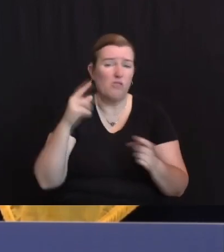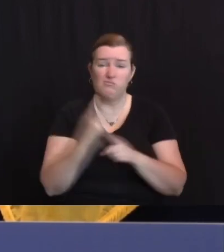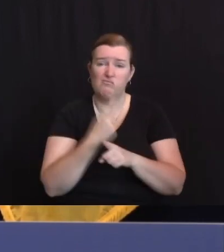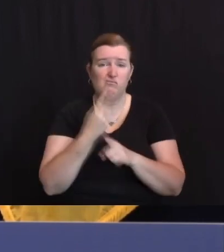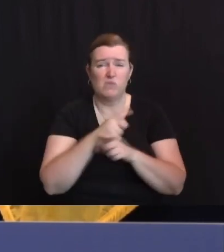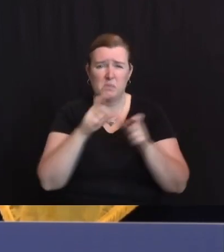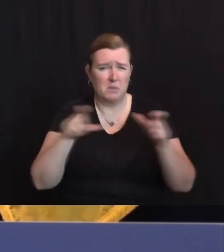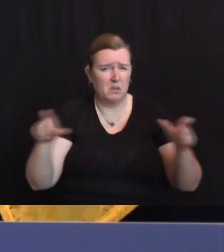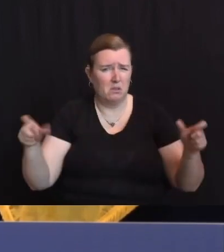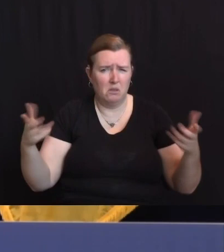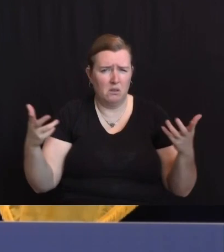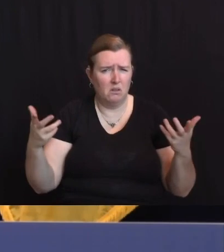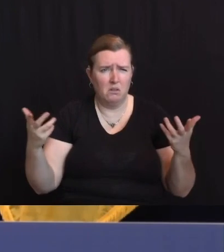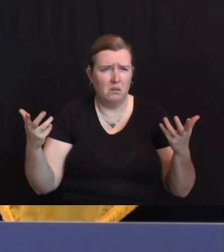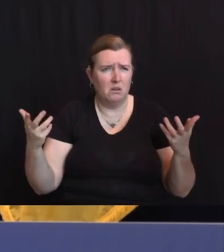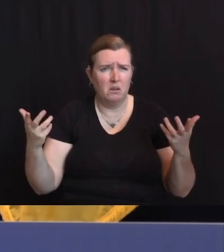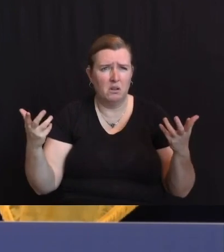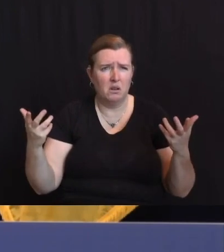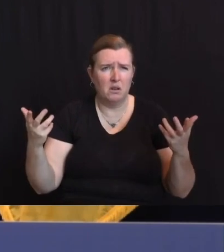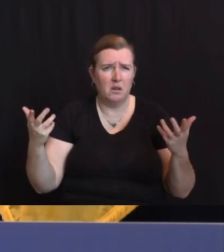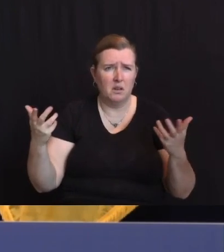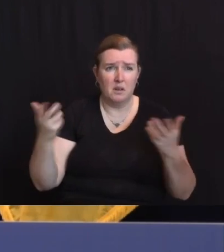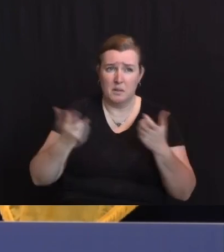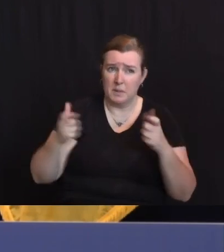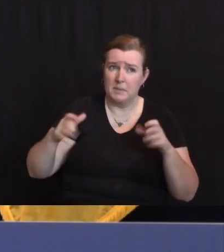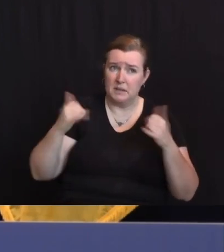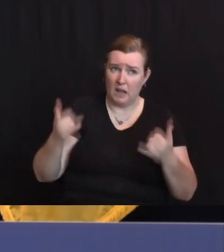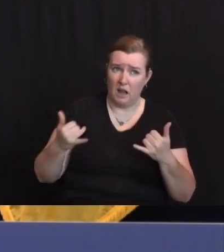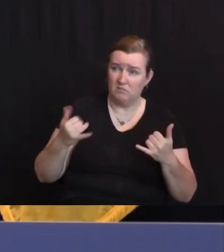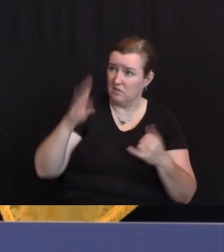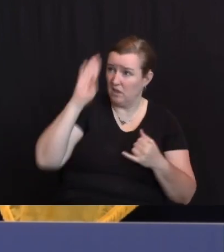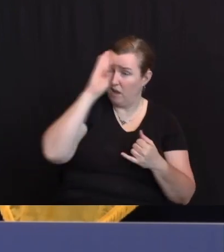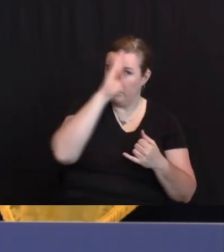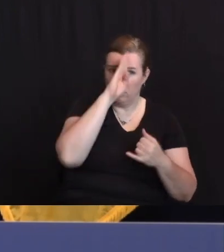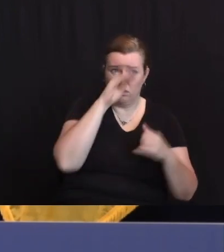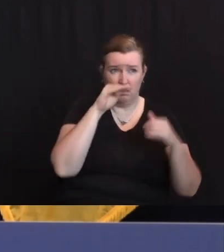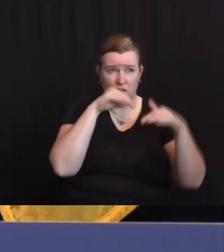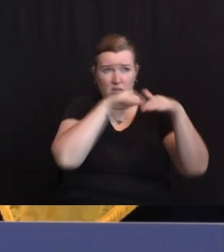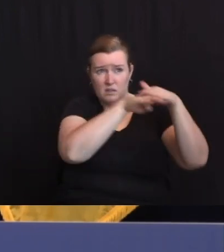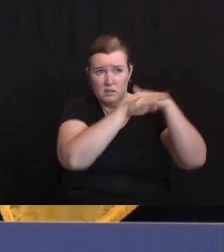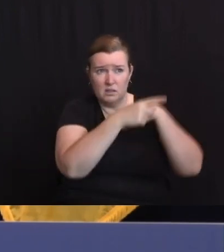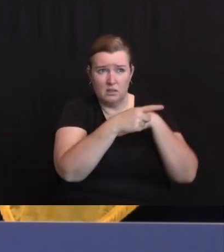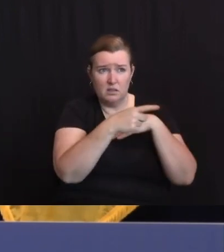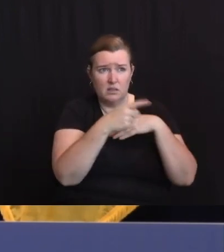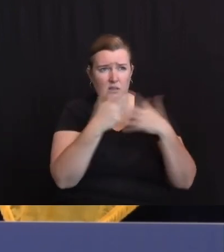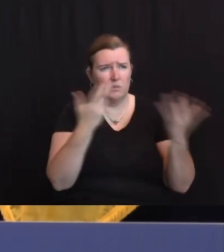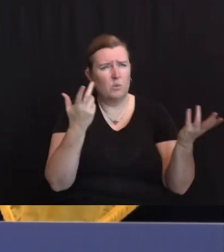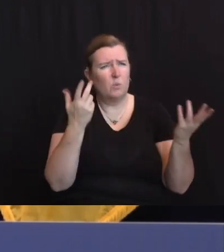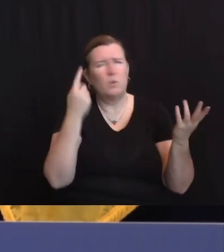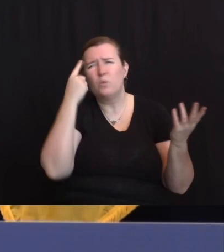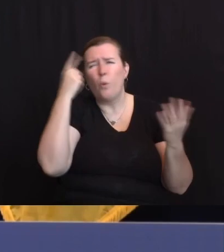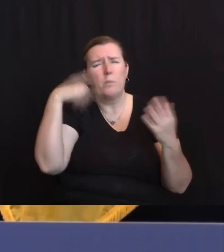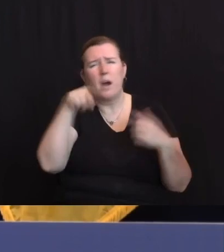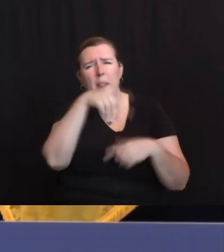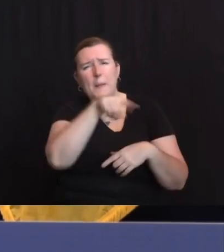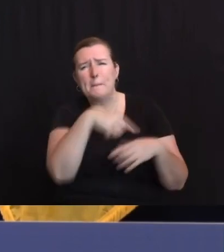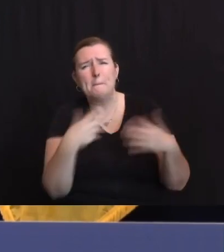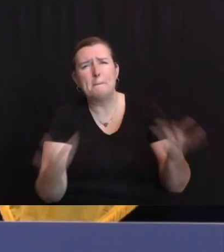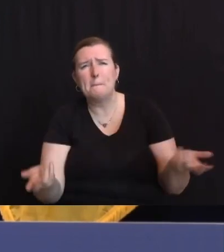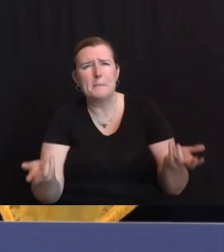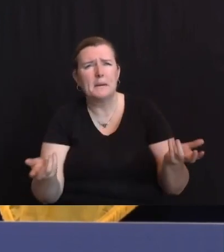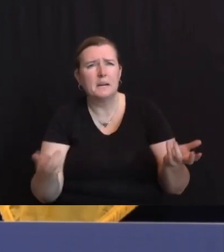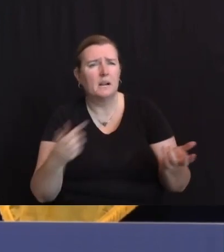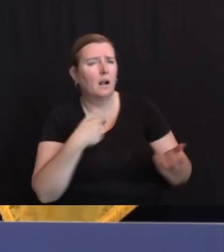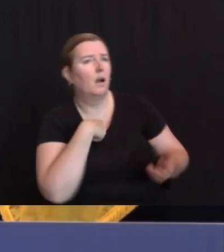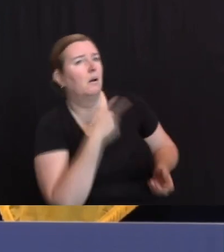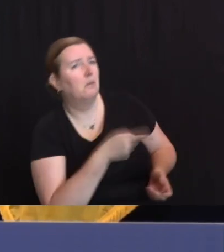these lines about the people who are currently being hospitalized? Currently hospitalized? I will just make a comment, and then Judy, you